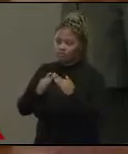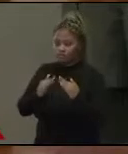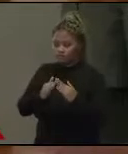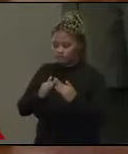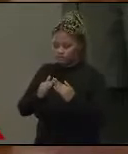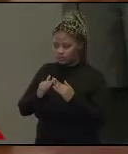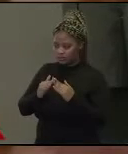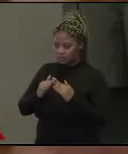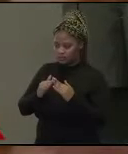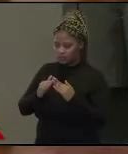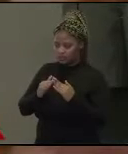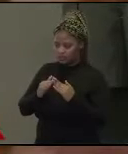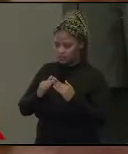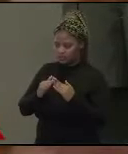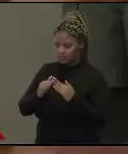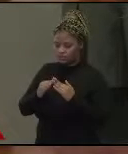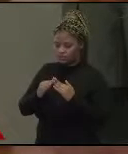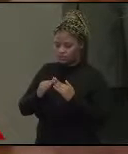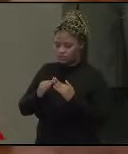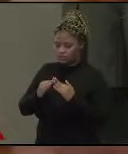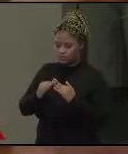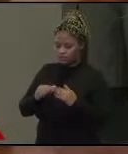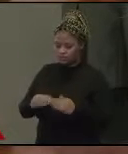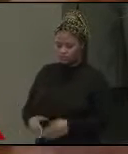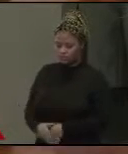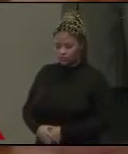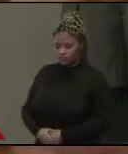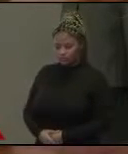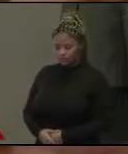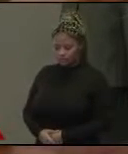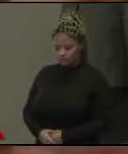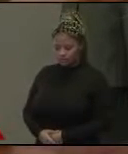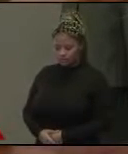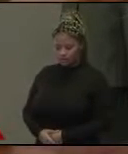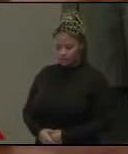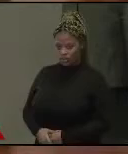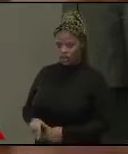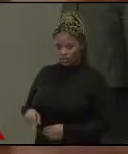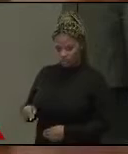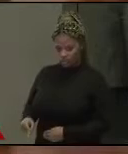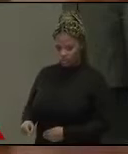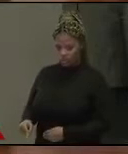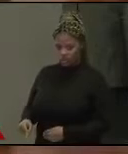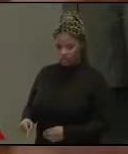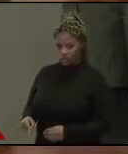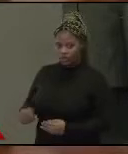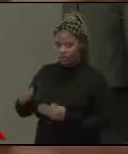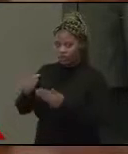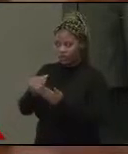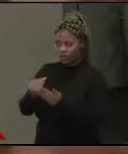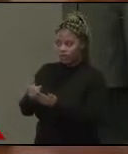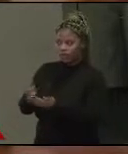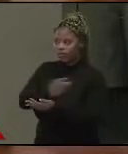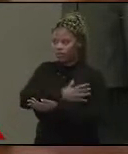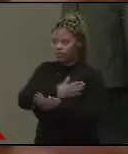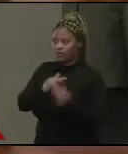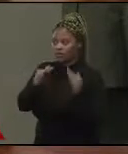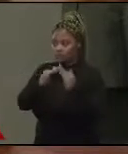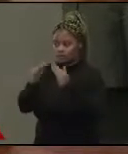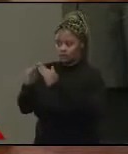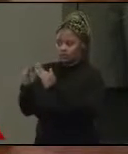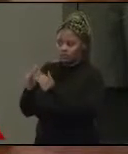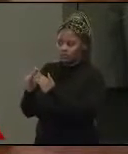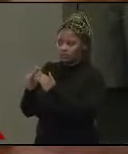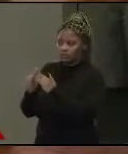been really despite the substantive investment. The demand for housing closer to